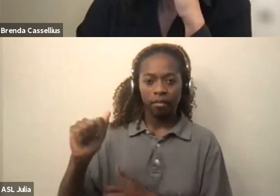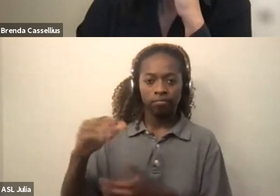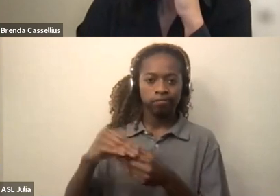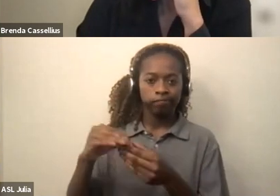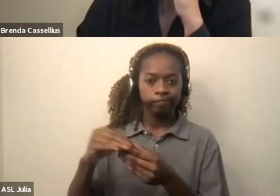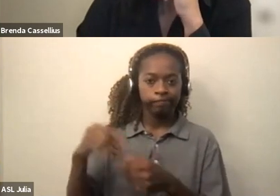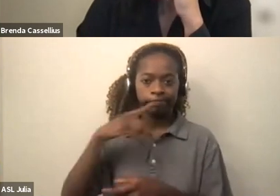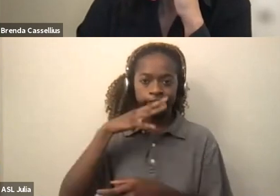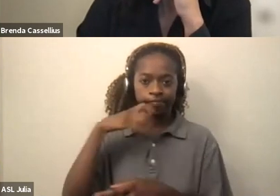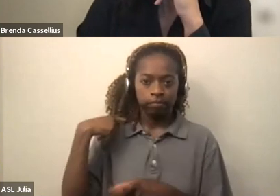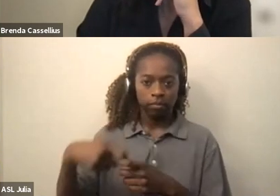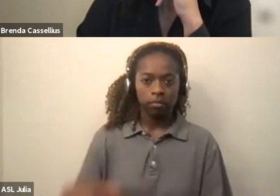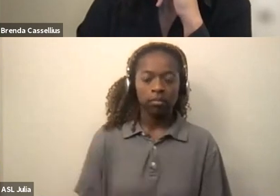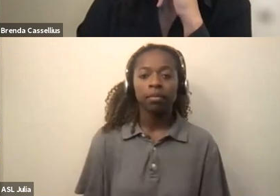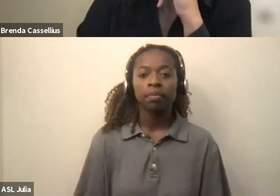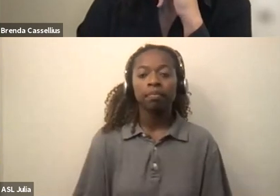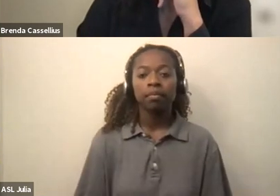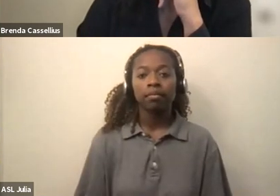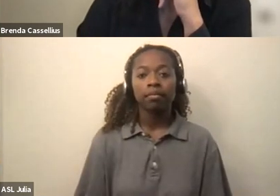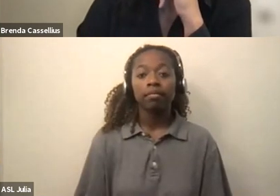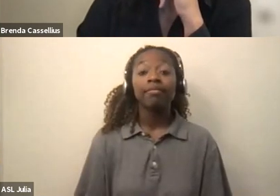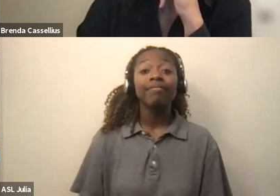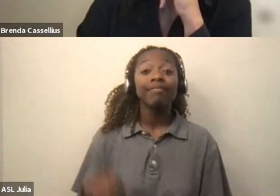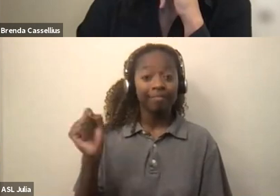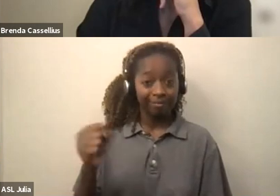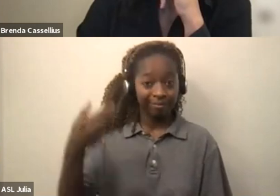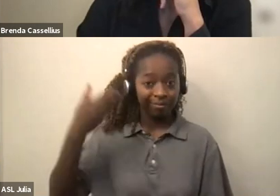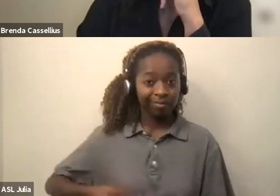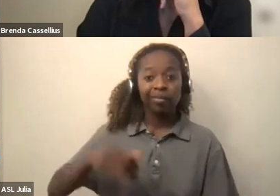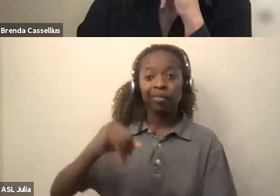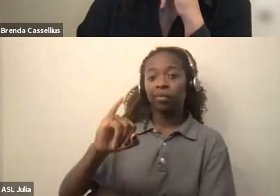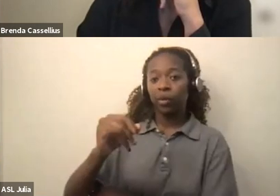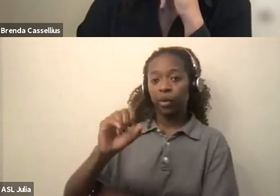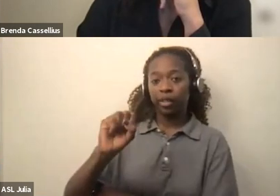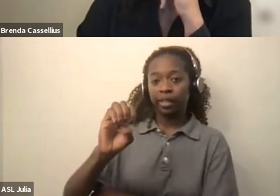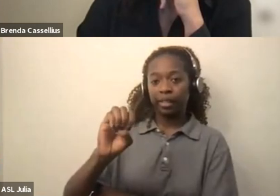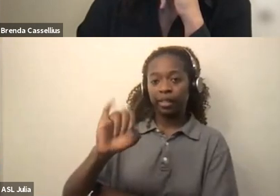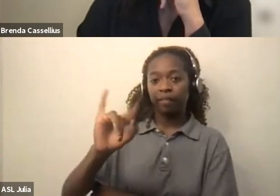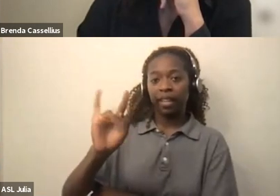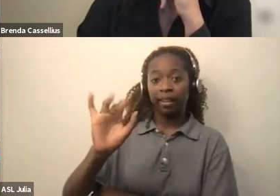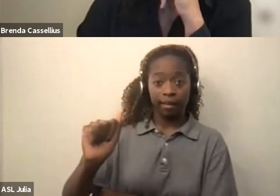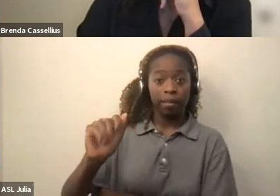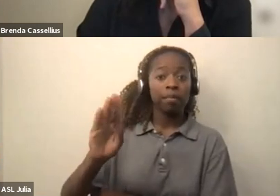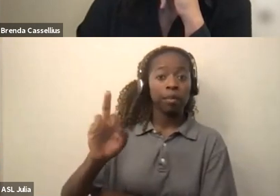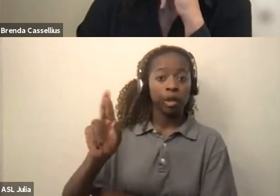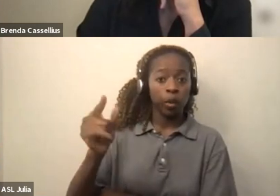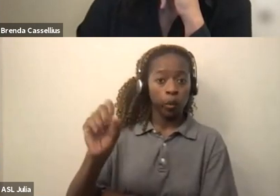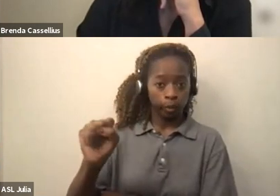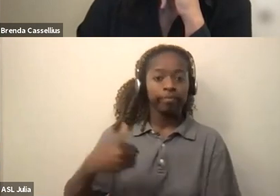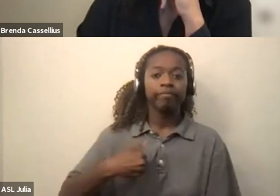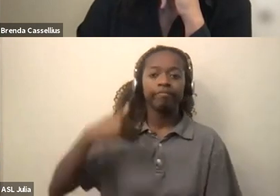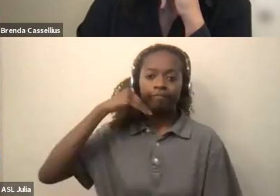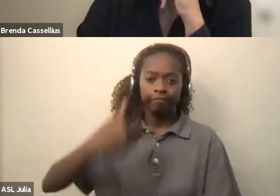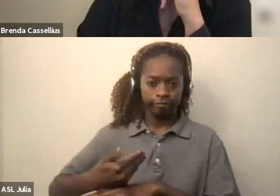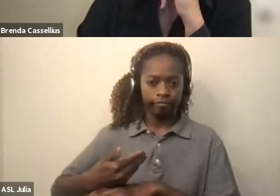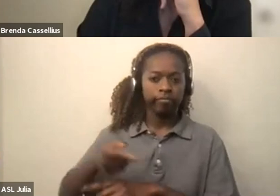elementary school yes my name is josefina burgos and i have a daughter and she goes to the